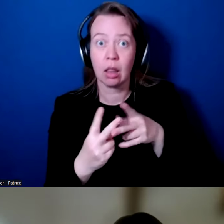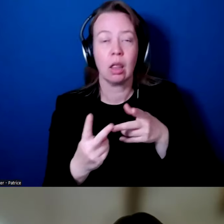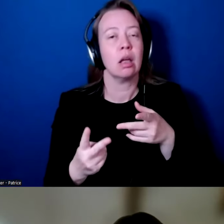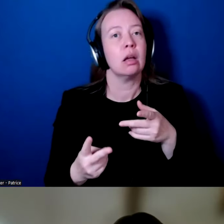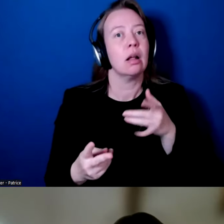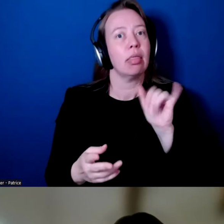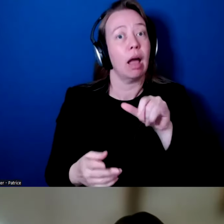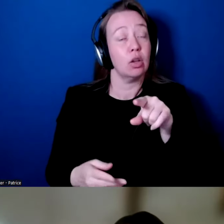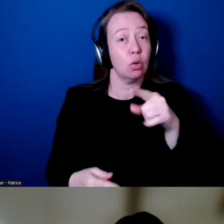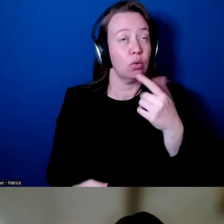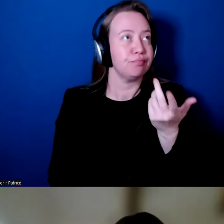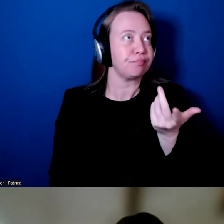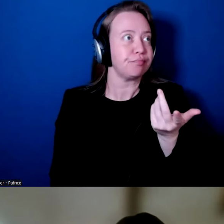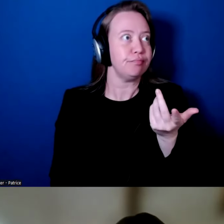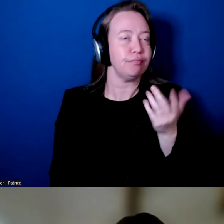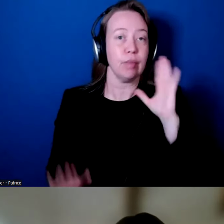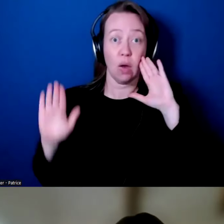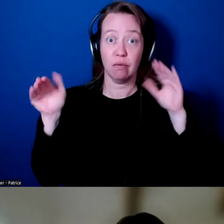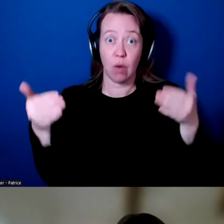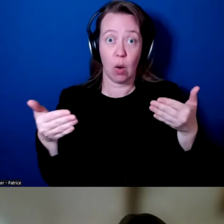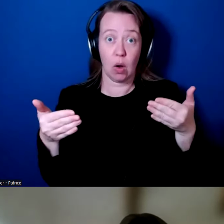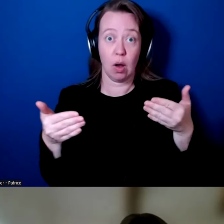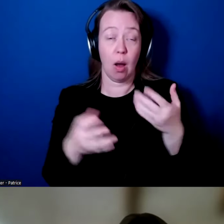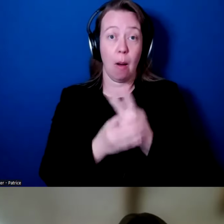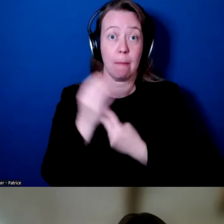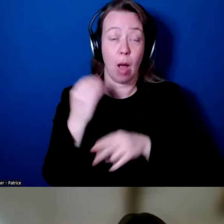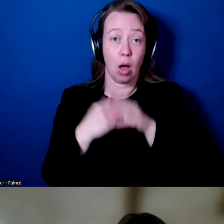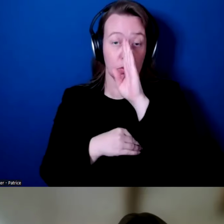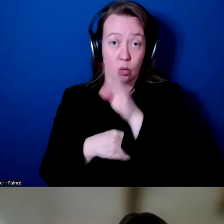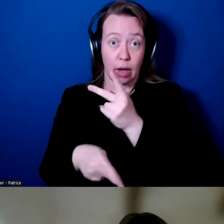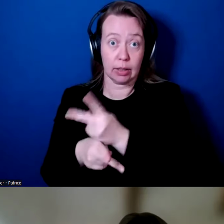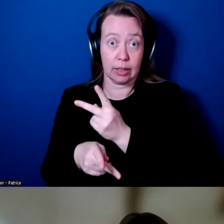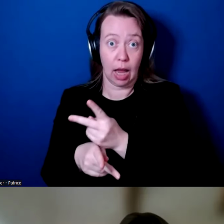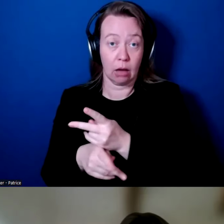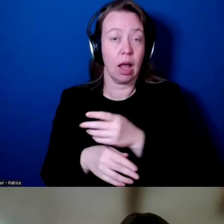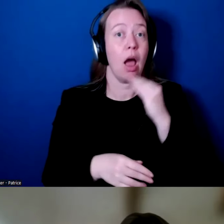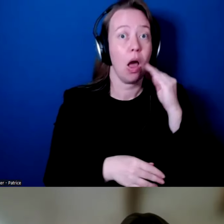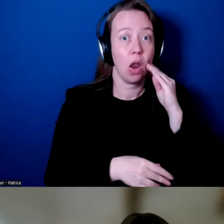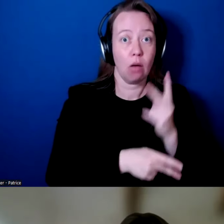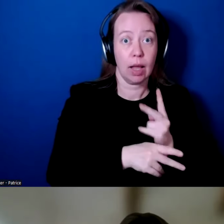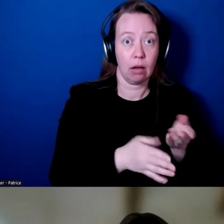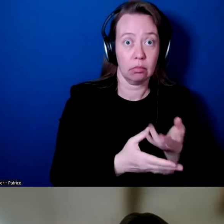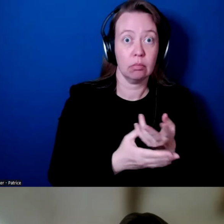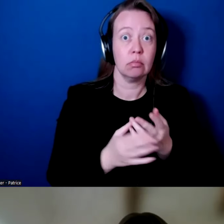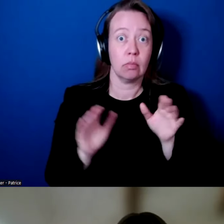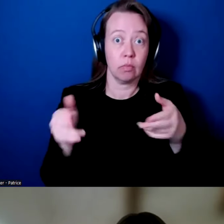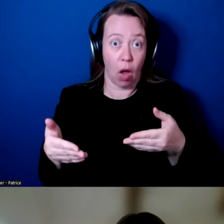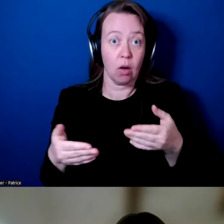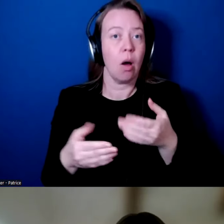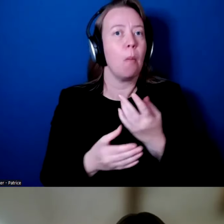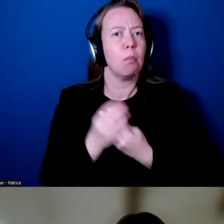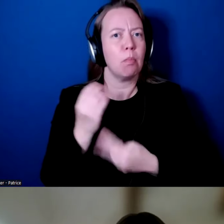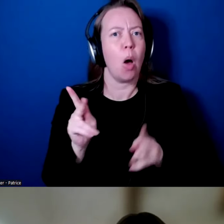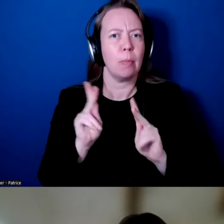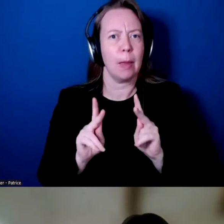that is focus on both the direct care worker and family caregiver, both of those parties are going to be able to tell